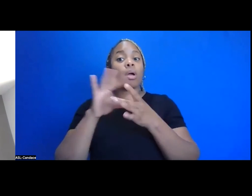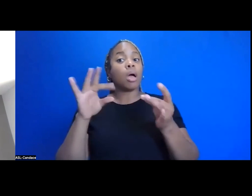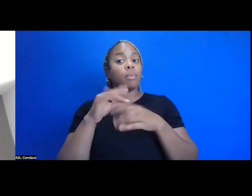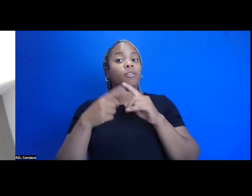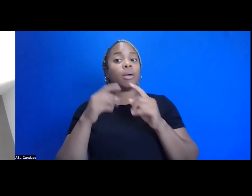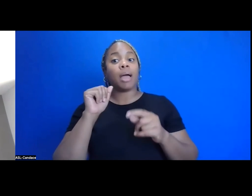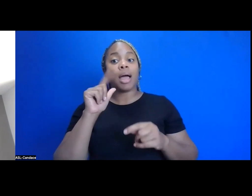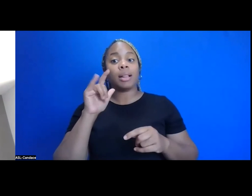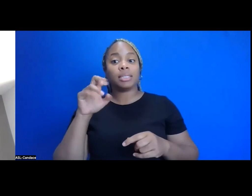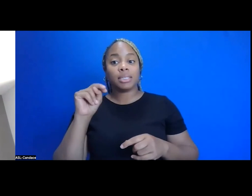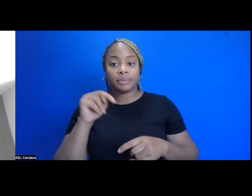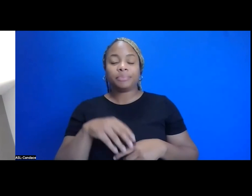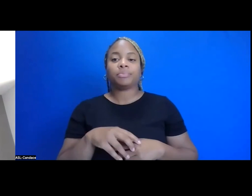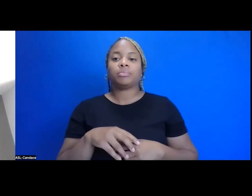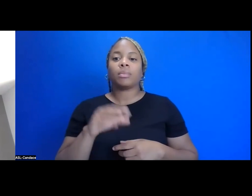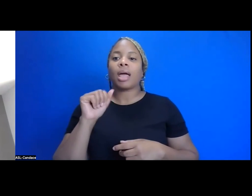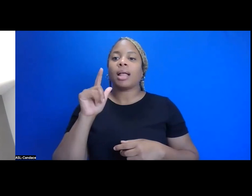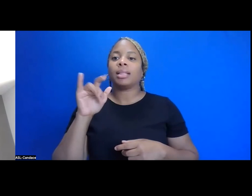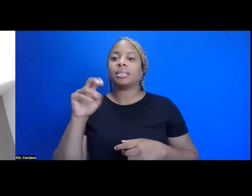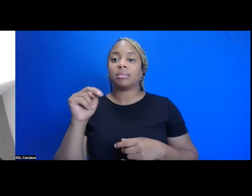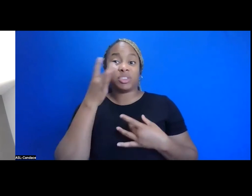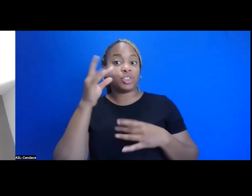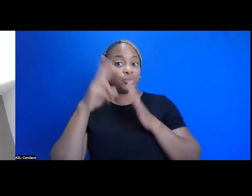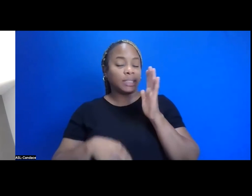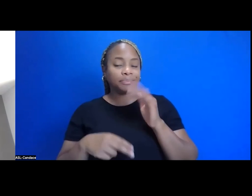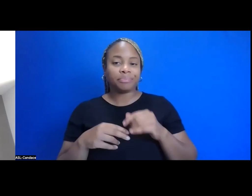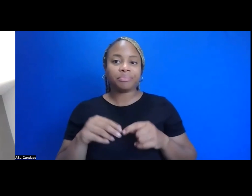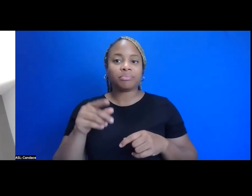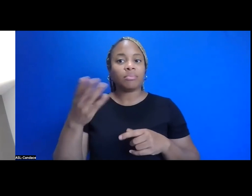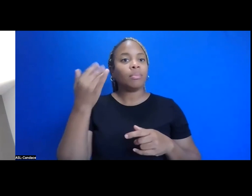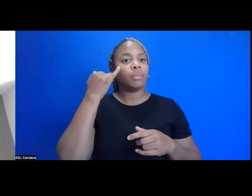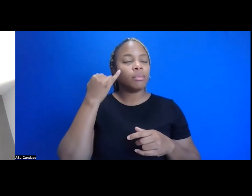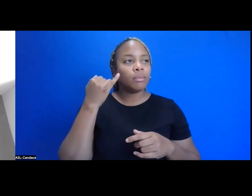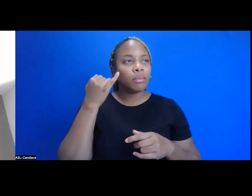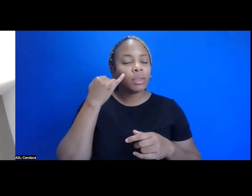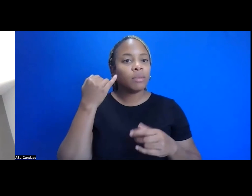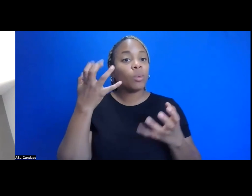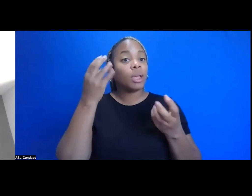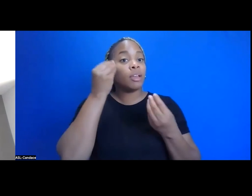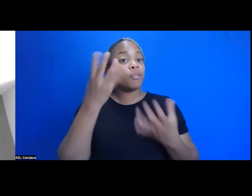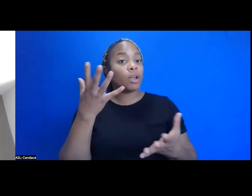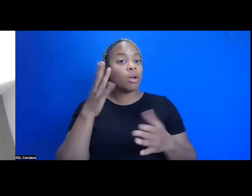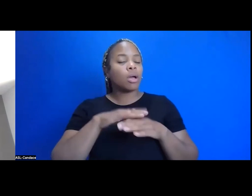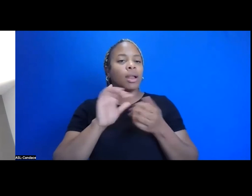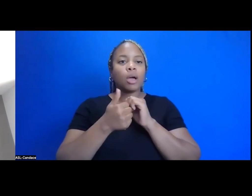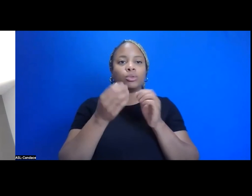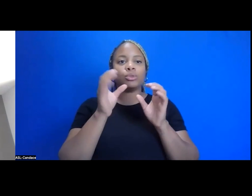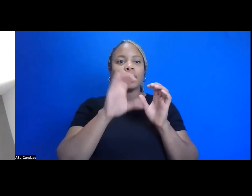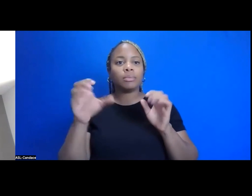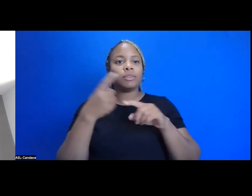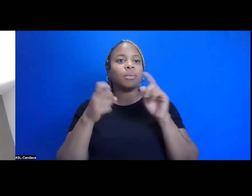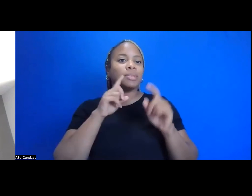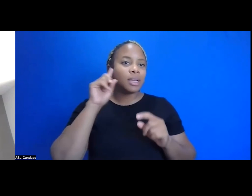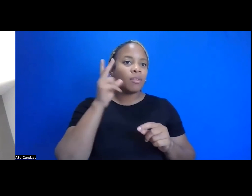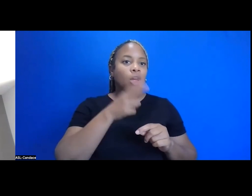Alison O'Daniel. I think it would be interesting to read it. If Yes. anyone wants info on how to caption from a deaf, hard